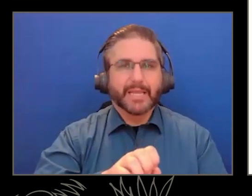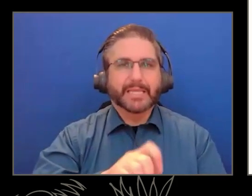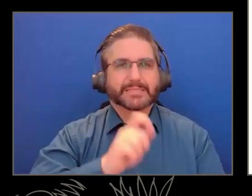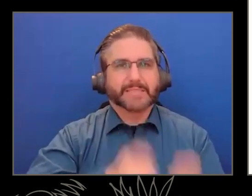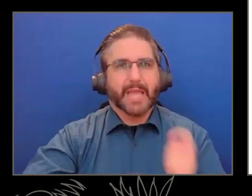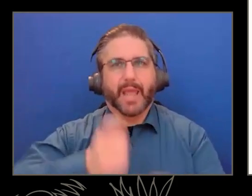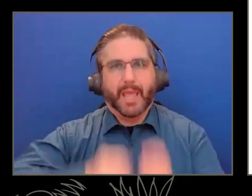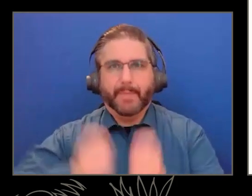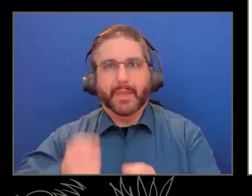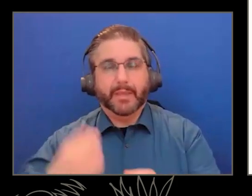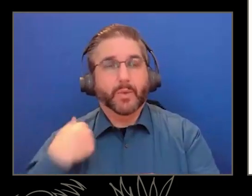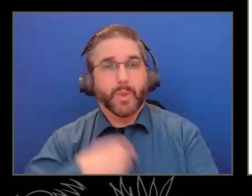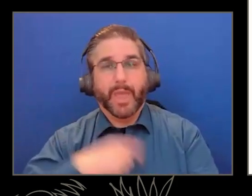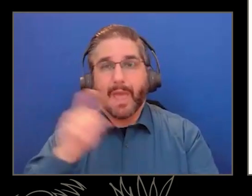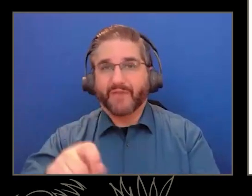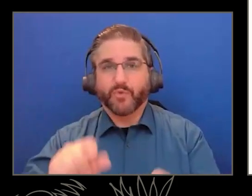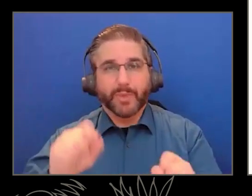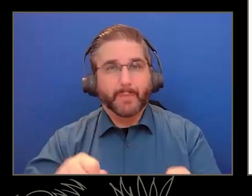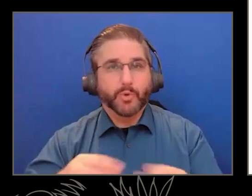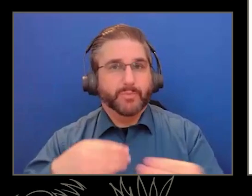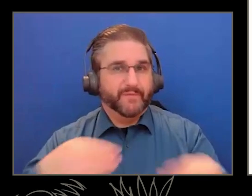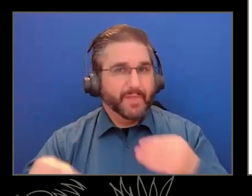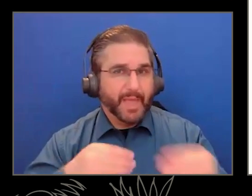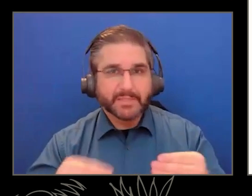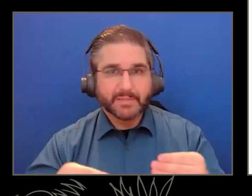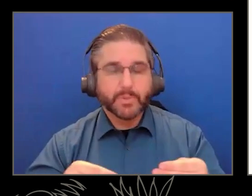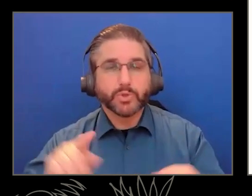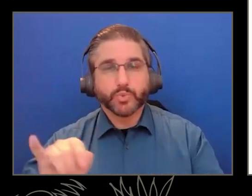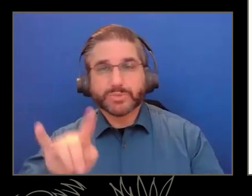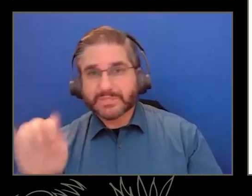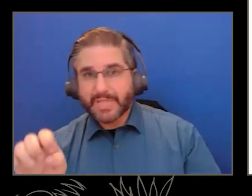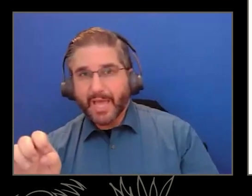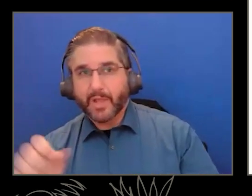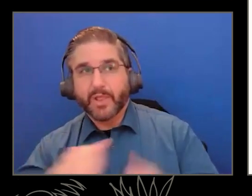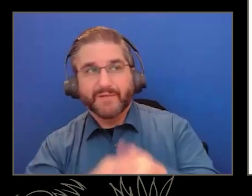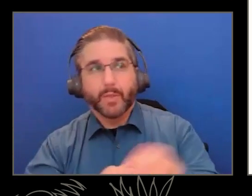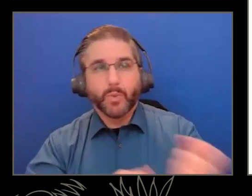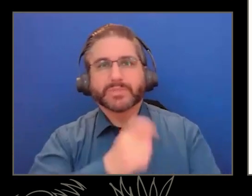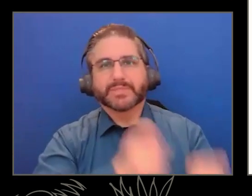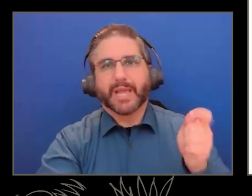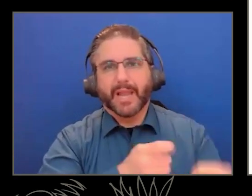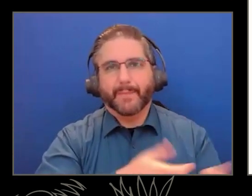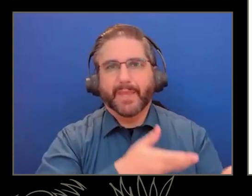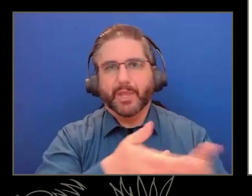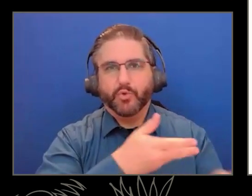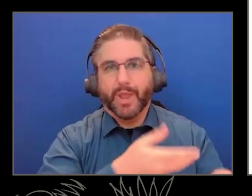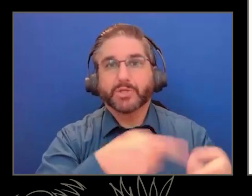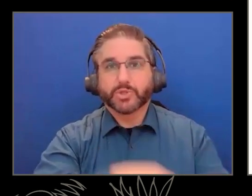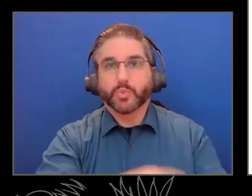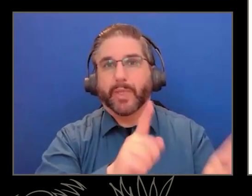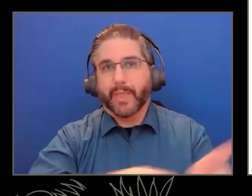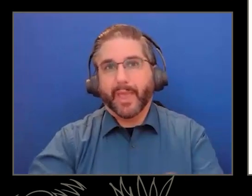able to be flexible enough to style based on those dynamic interactions as they happen.